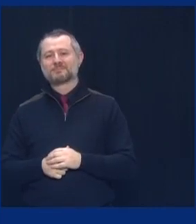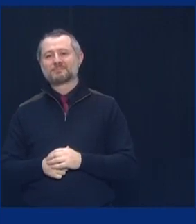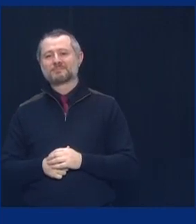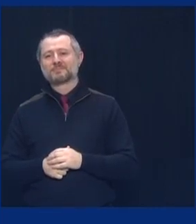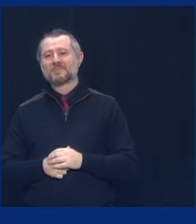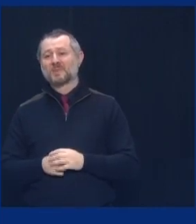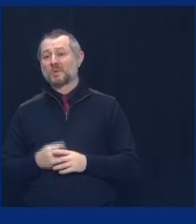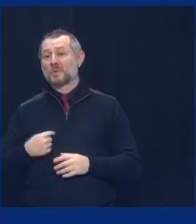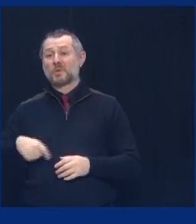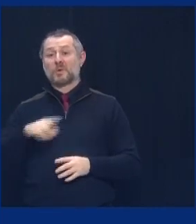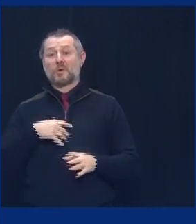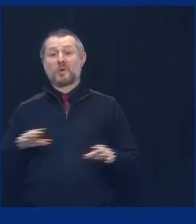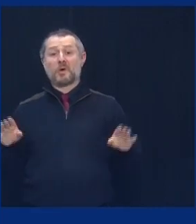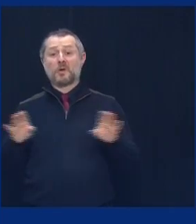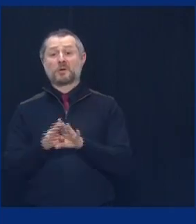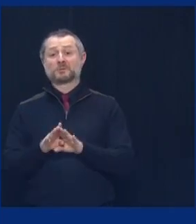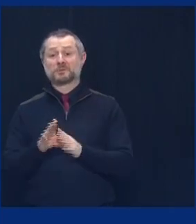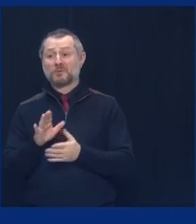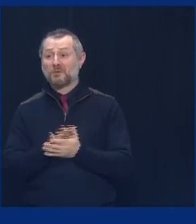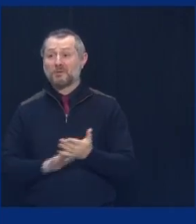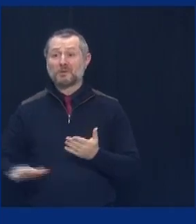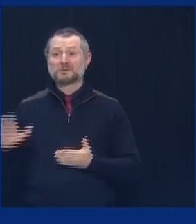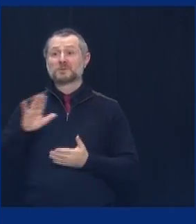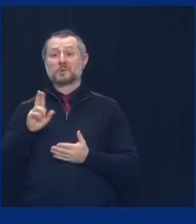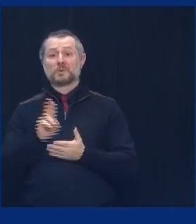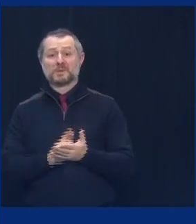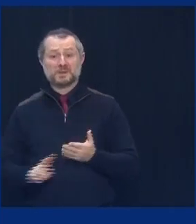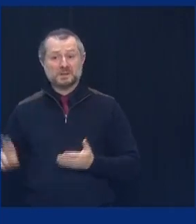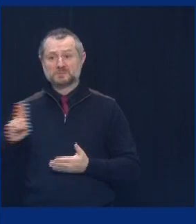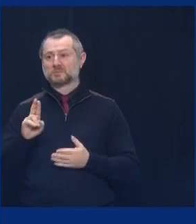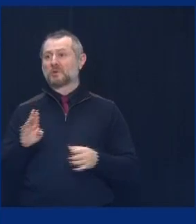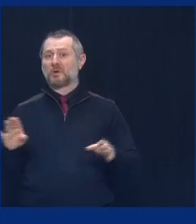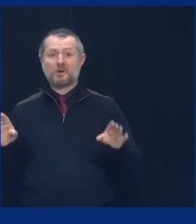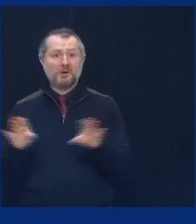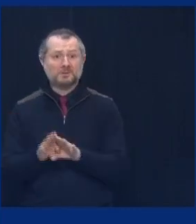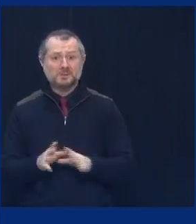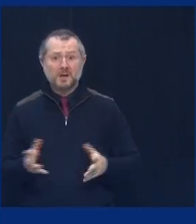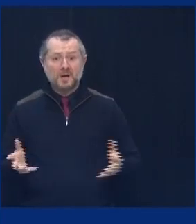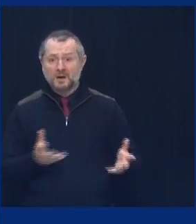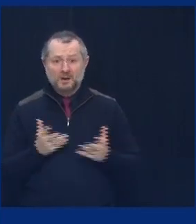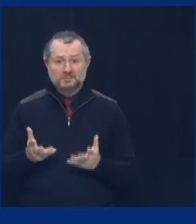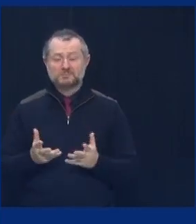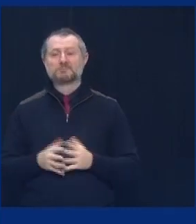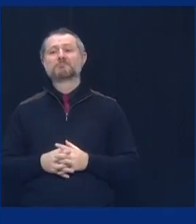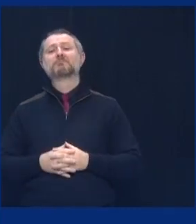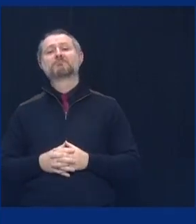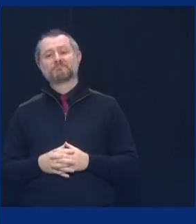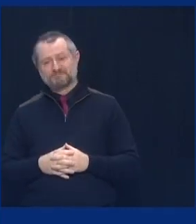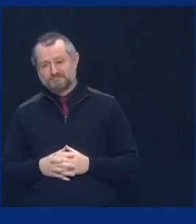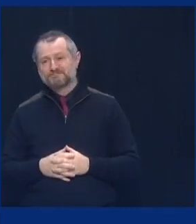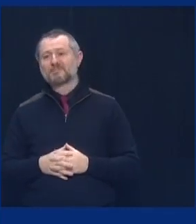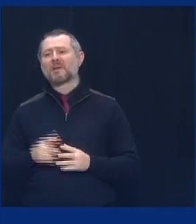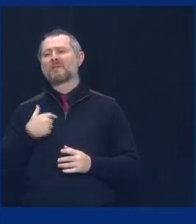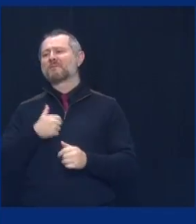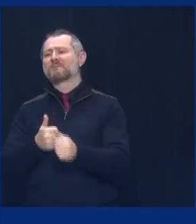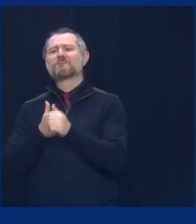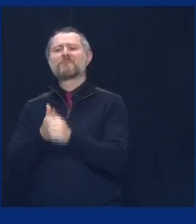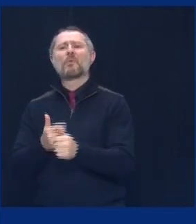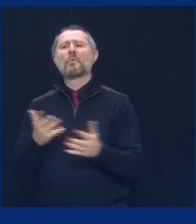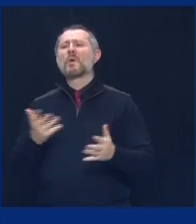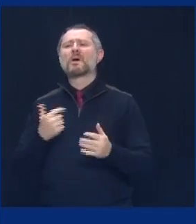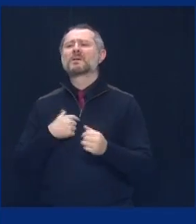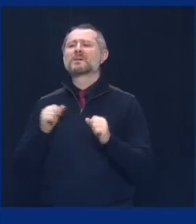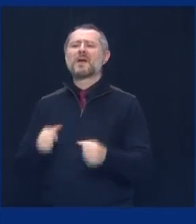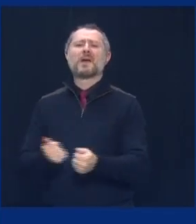closed higher education. So we're on the theory of do everything that you can